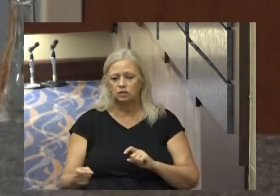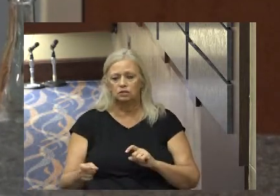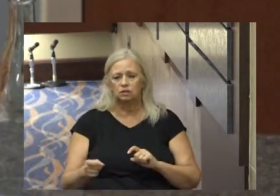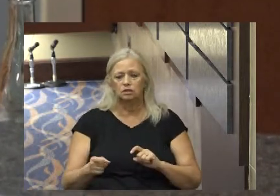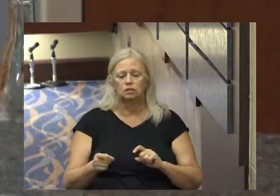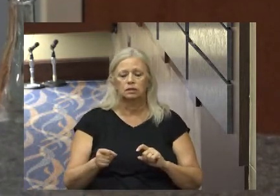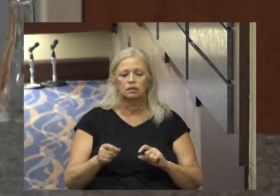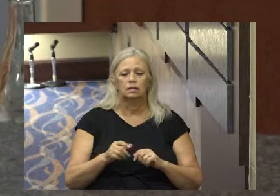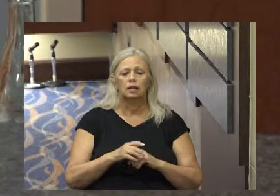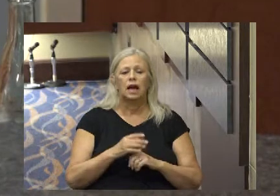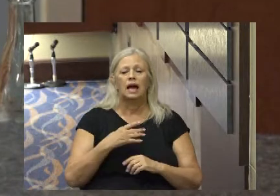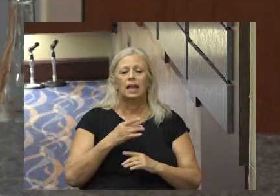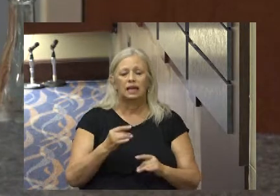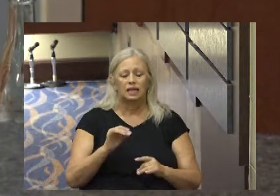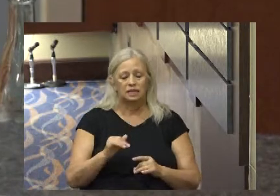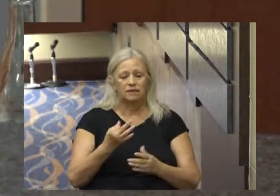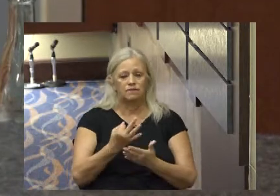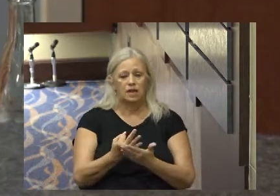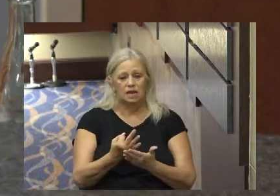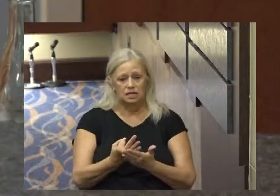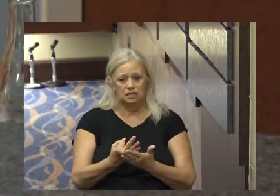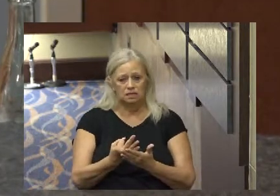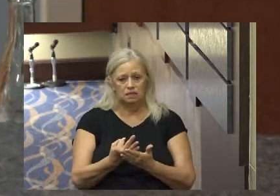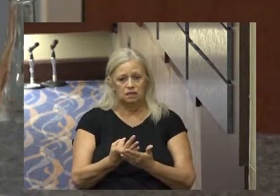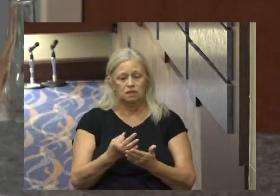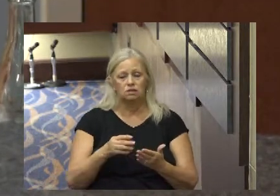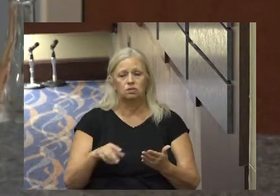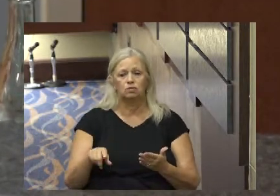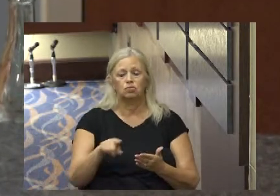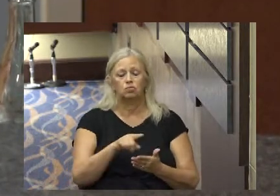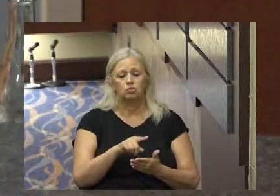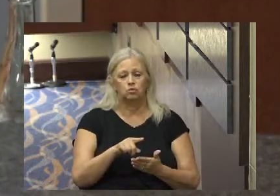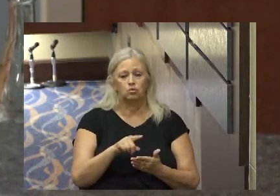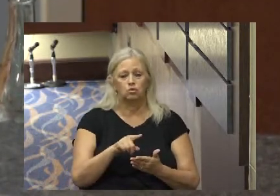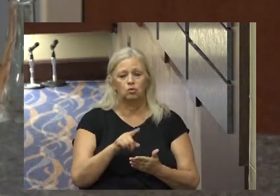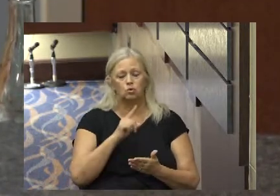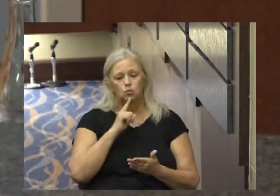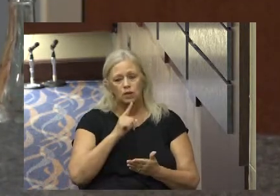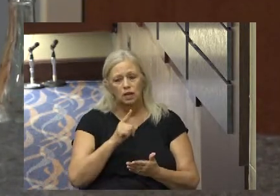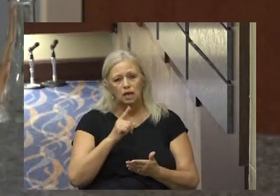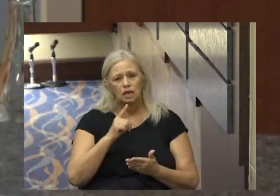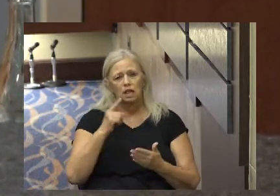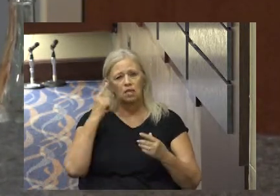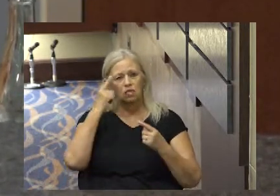do like the fact that you are a thoughtful risk taker,